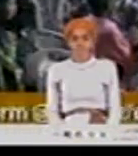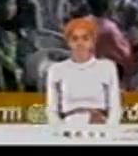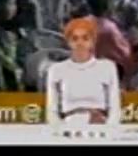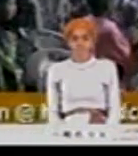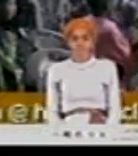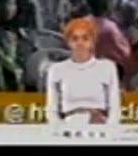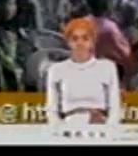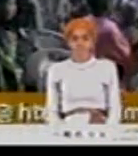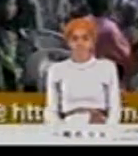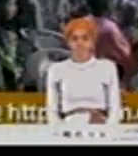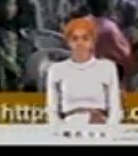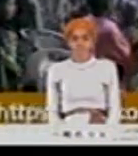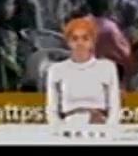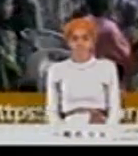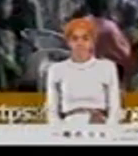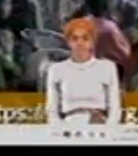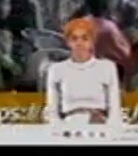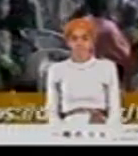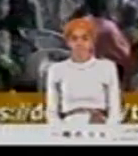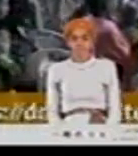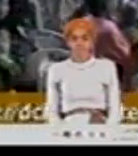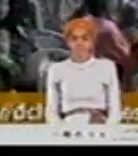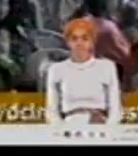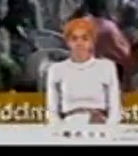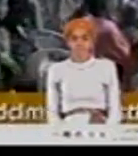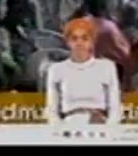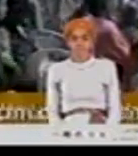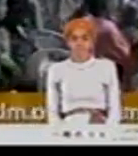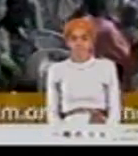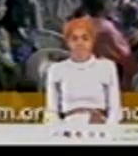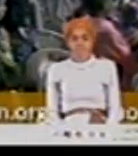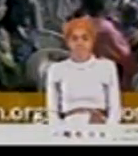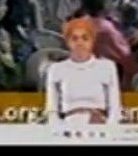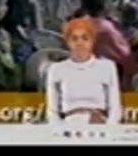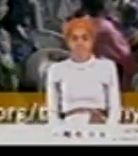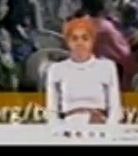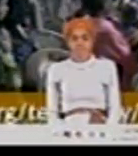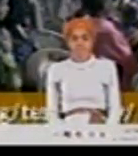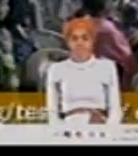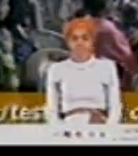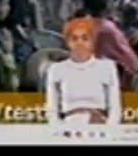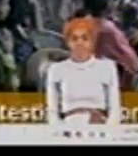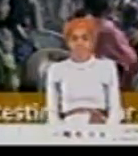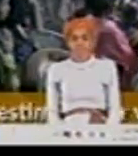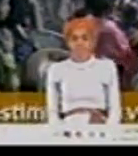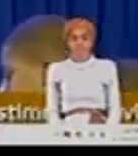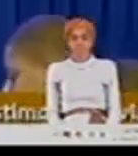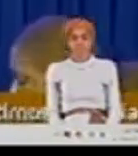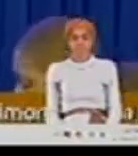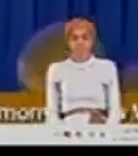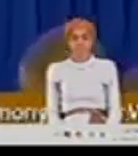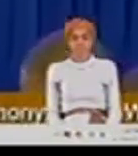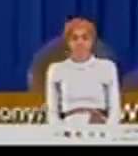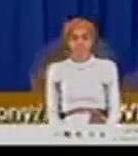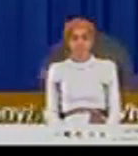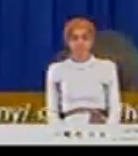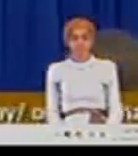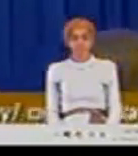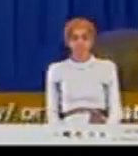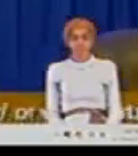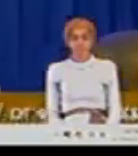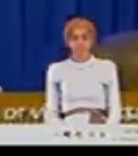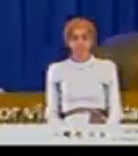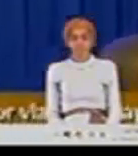Did you hear him very well? Na gode wa baba zuwan sa taro nan. Na gode masa sosai da Allah